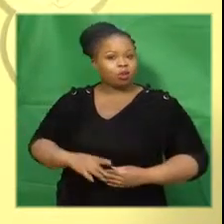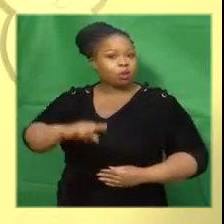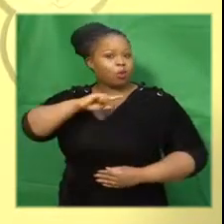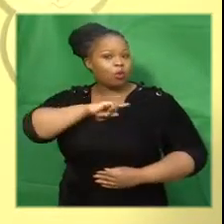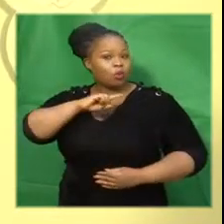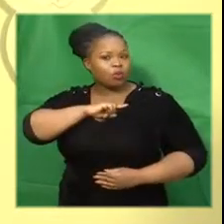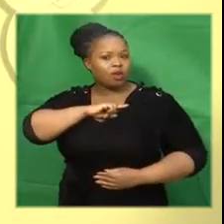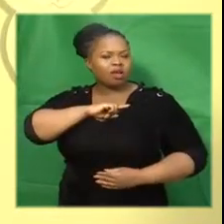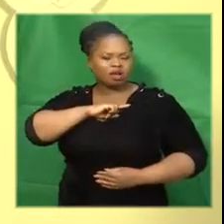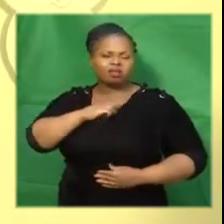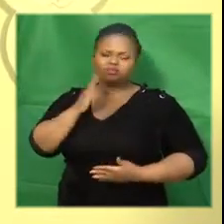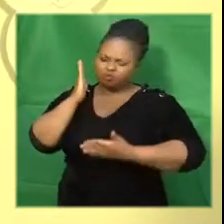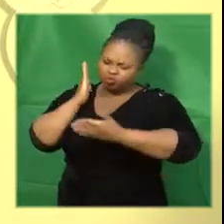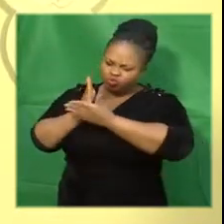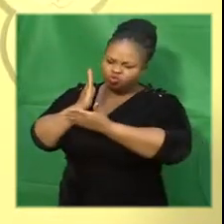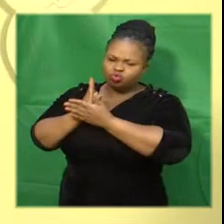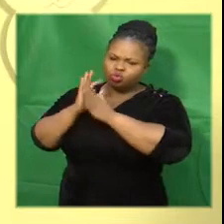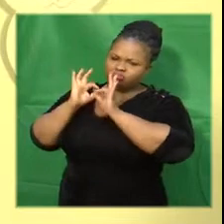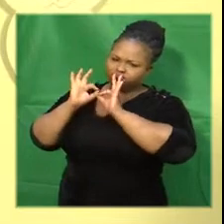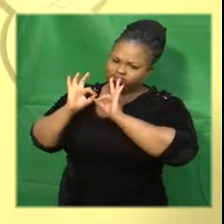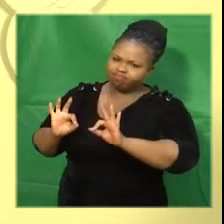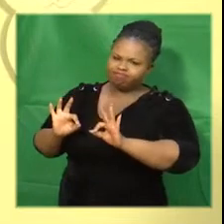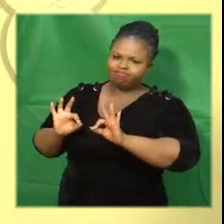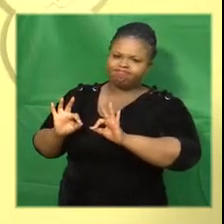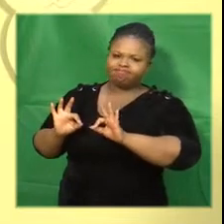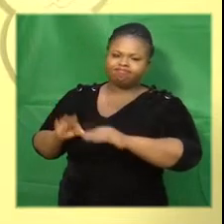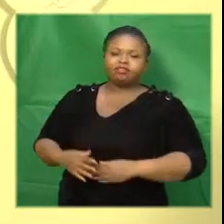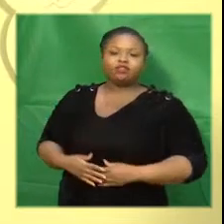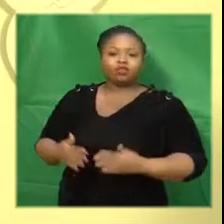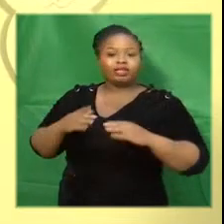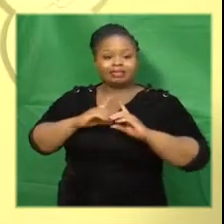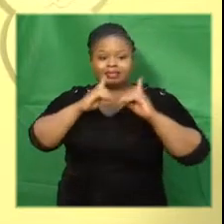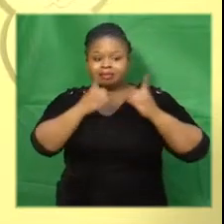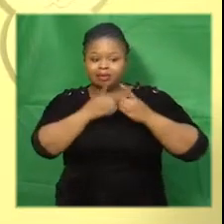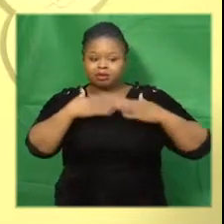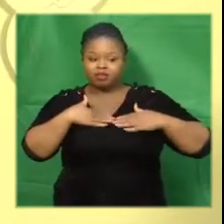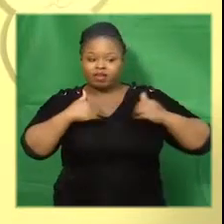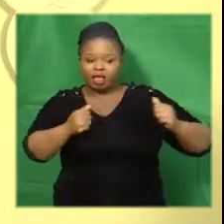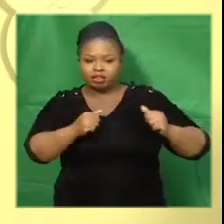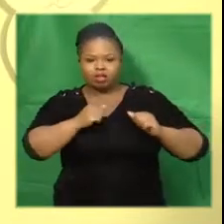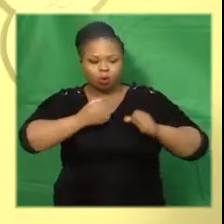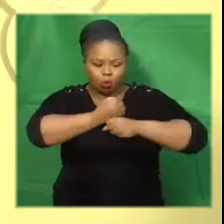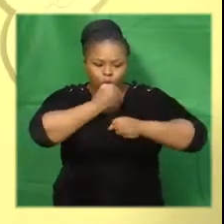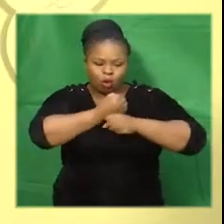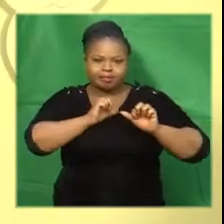bring certainty and stability to the health portfolio.